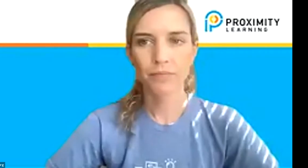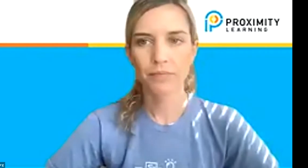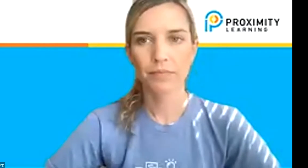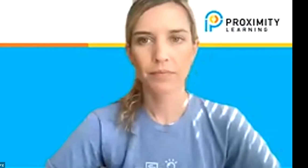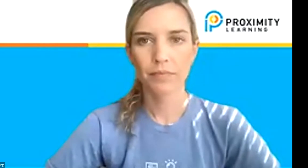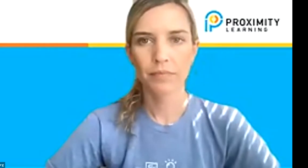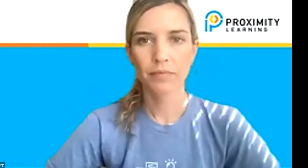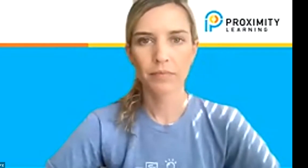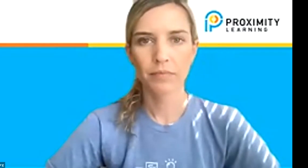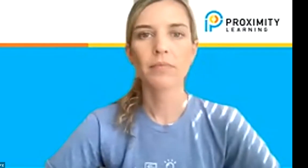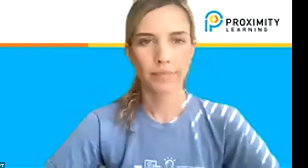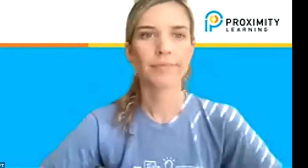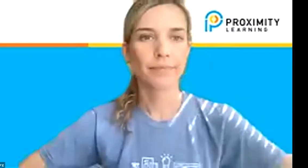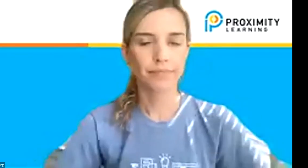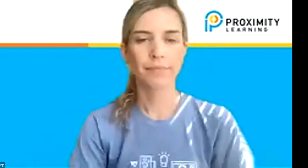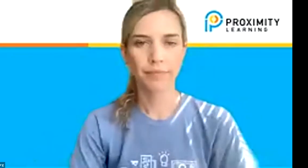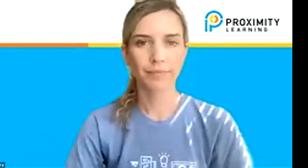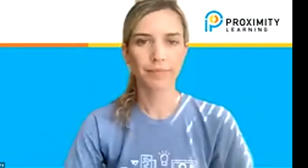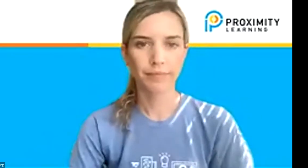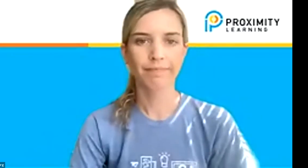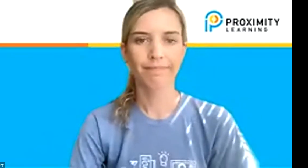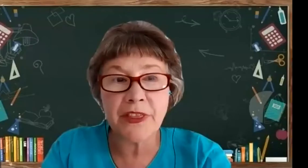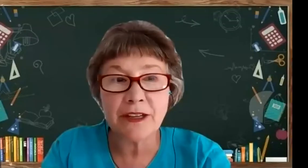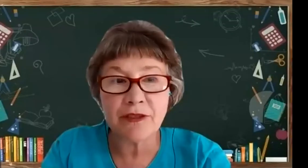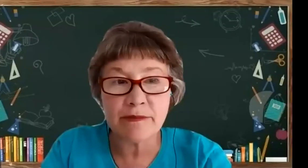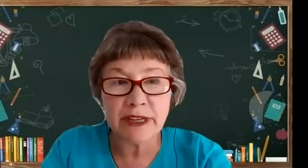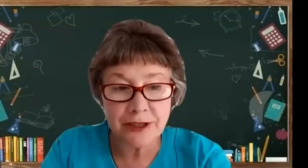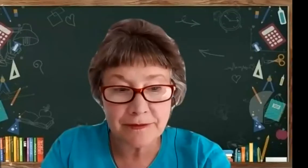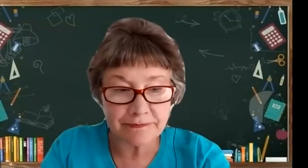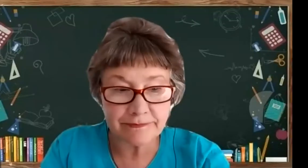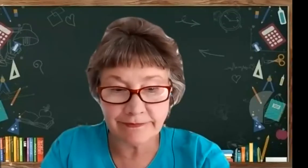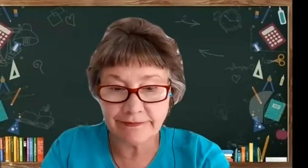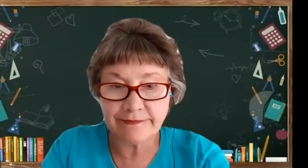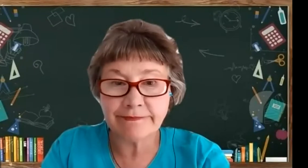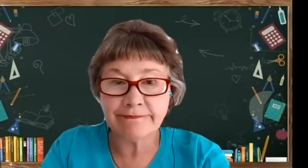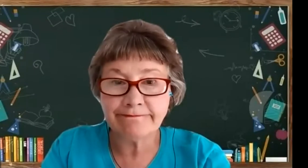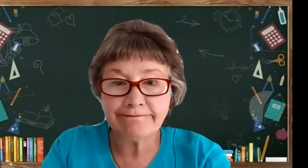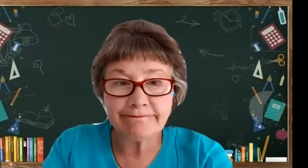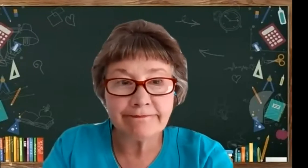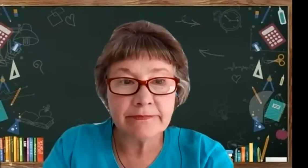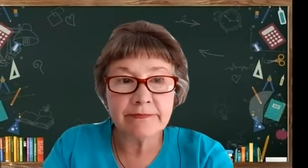need the link, you will have access to that. Okay, wonderful. Thank you very much. You're welcome.